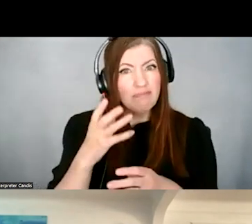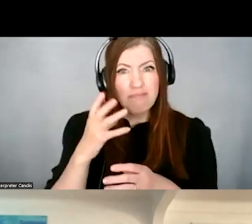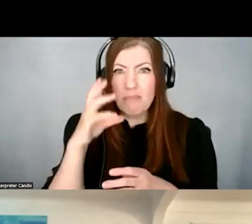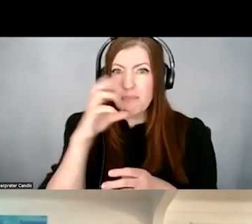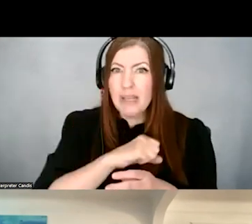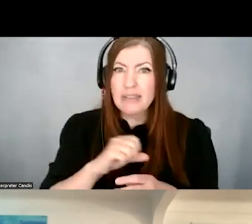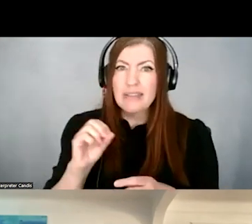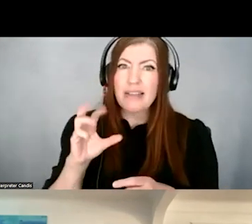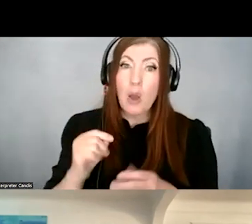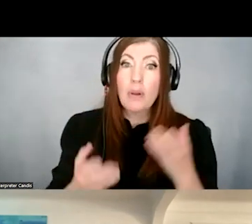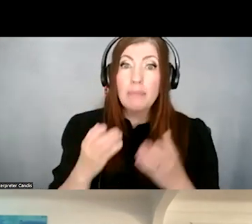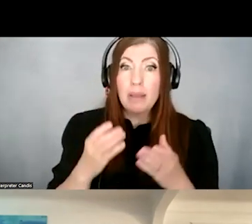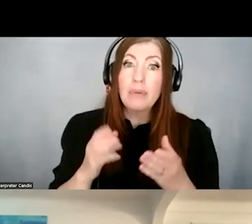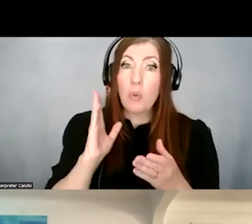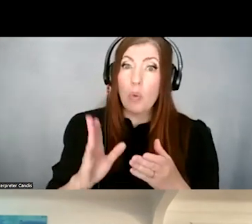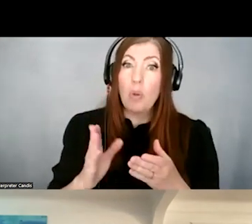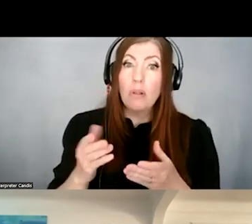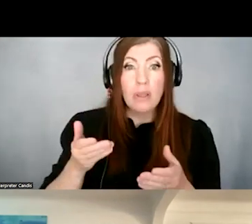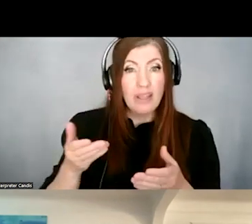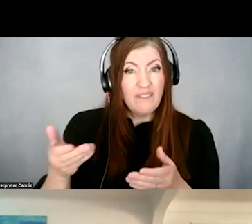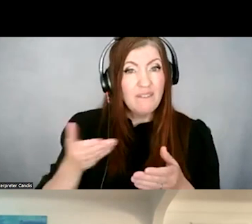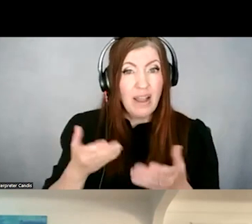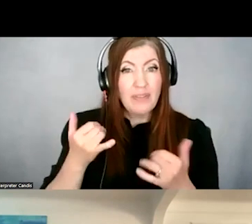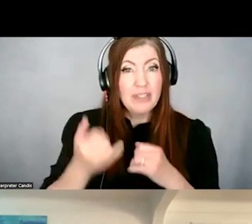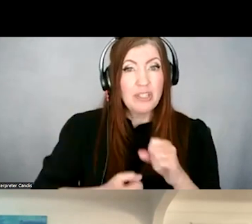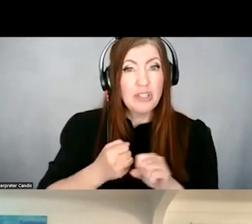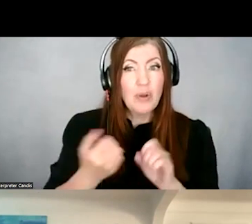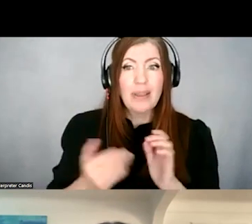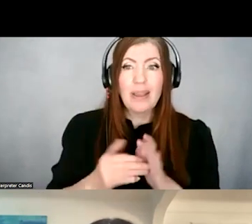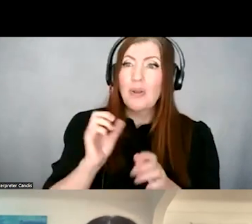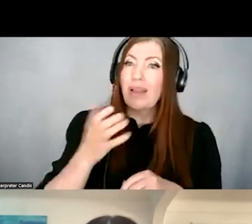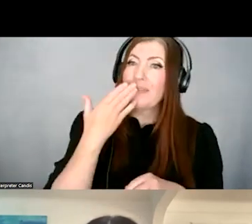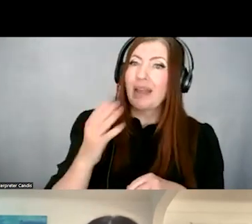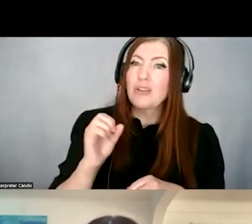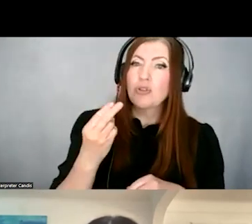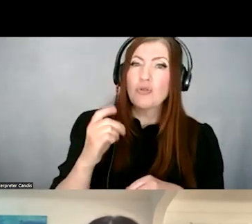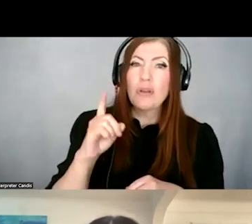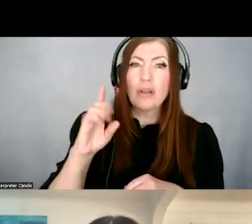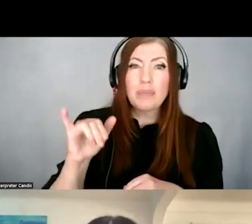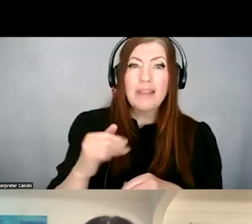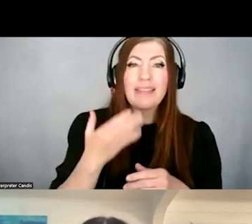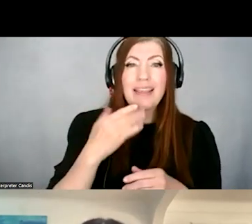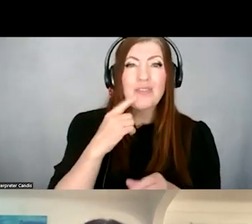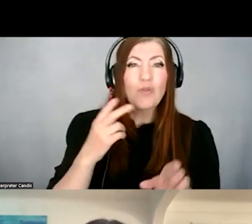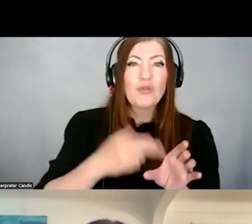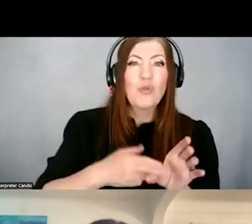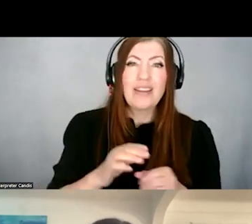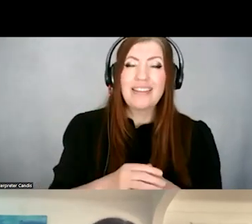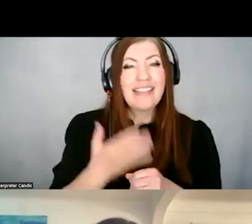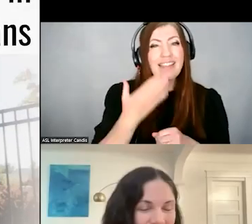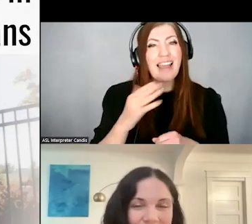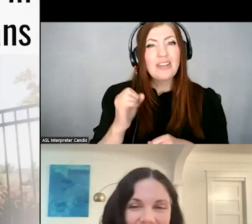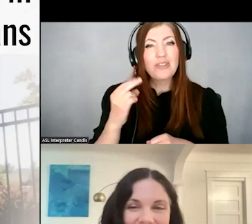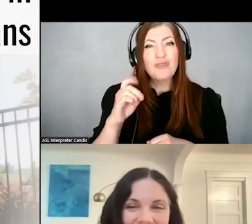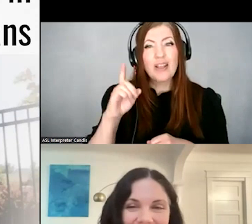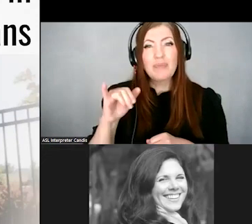some point this year. Yeah, that would be great. Thank you, Shelby. Thanks for joining me. And thank you, Shelby, and thank